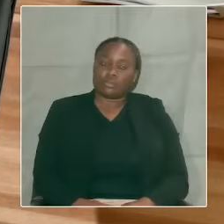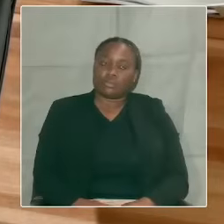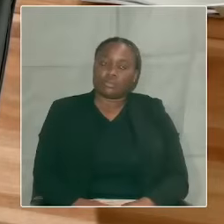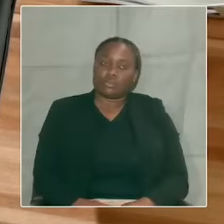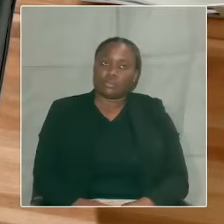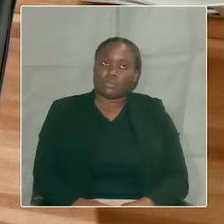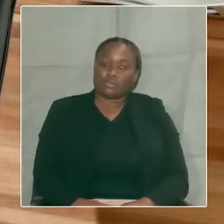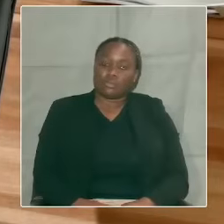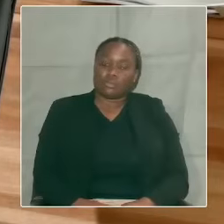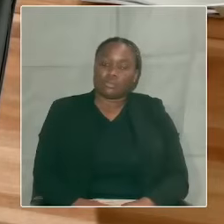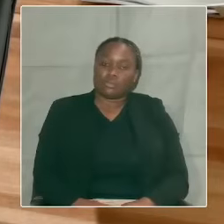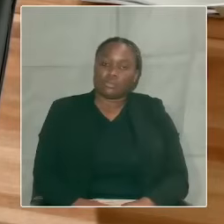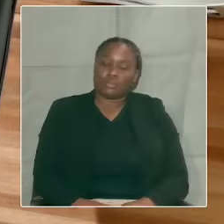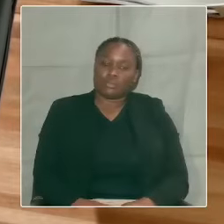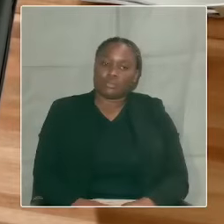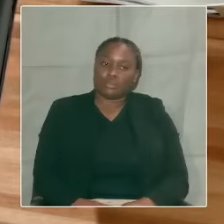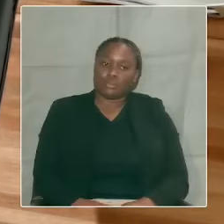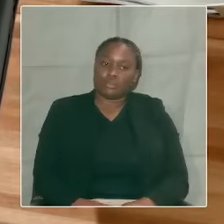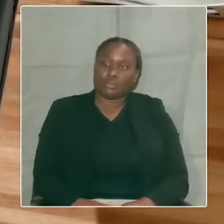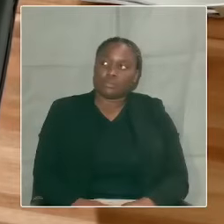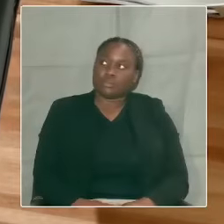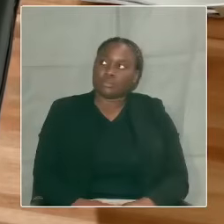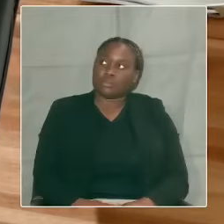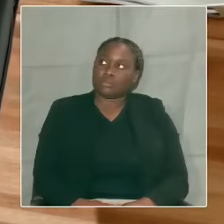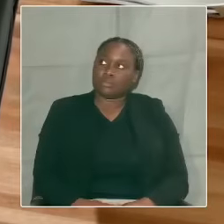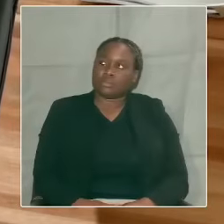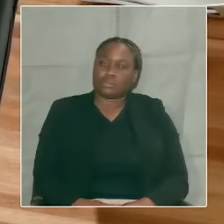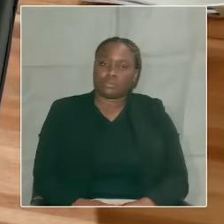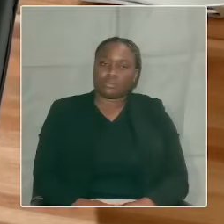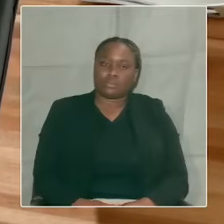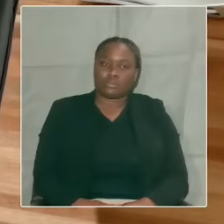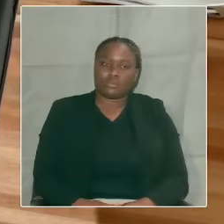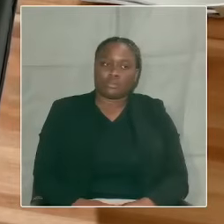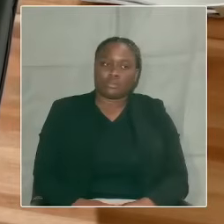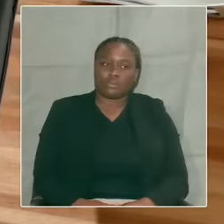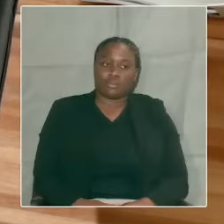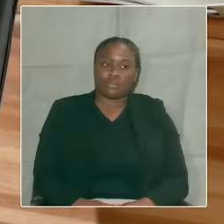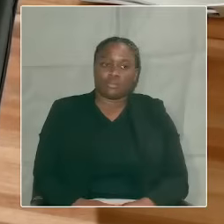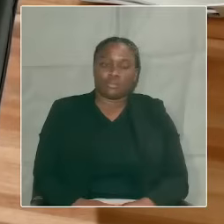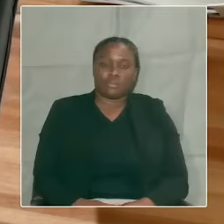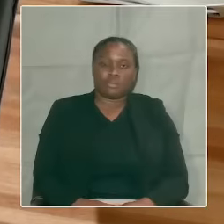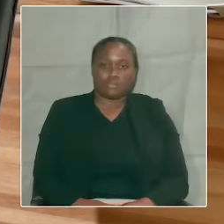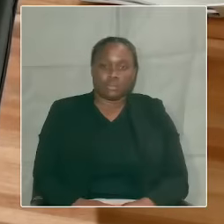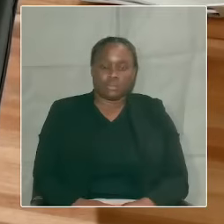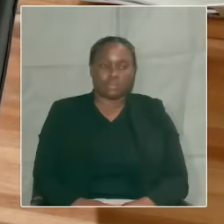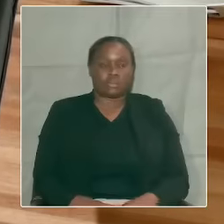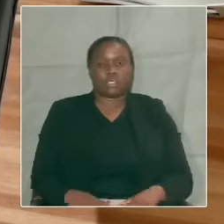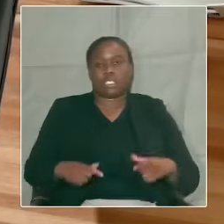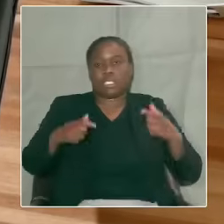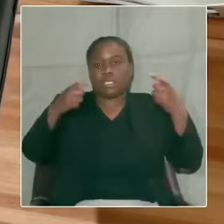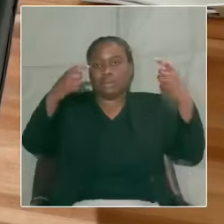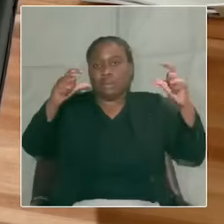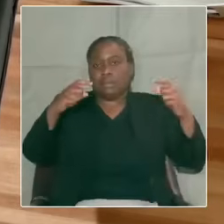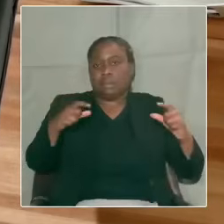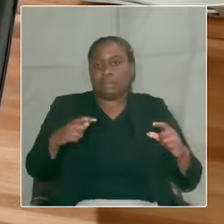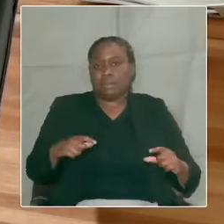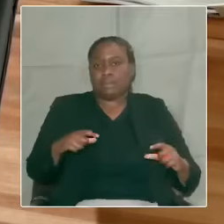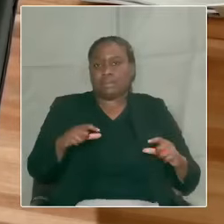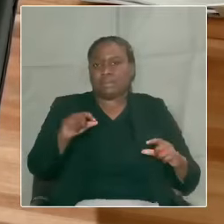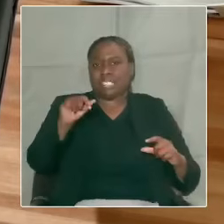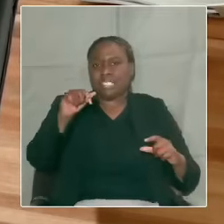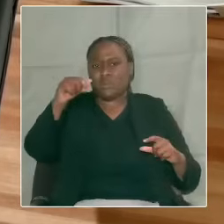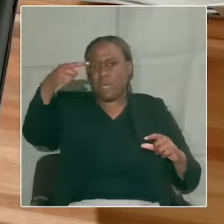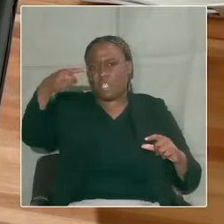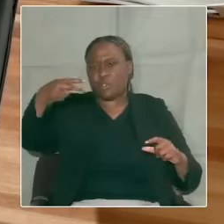And if I can ask you to deal with the first 6 paragraphs on that page.